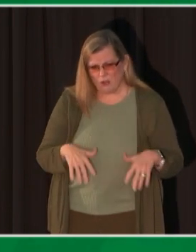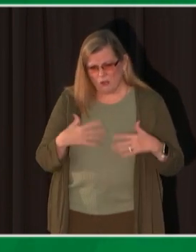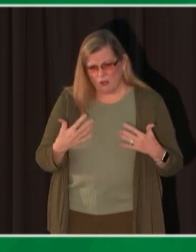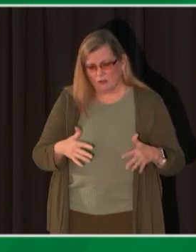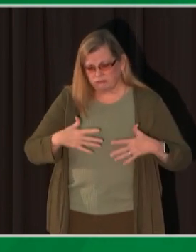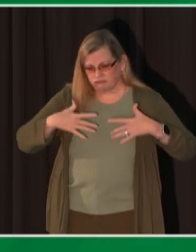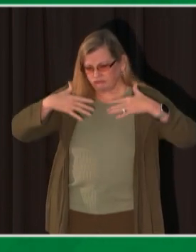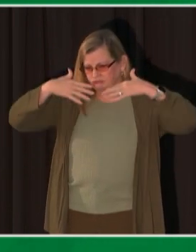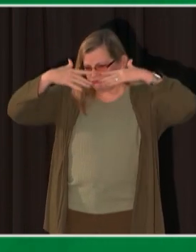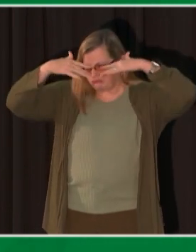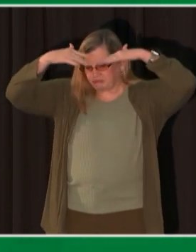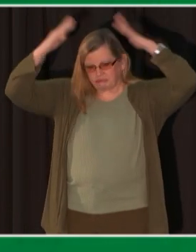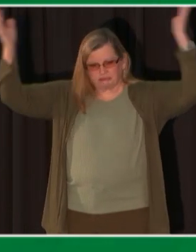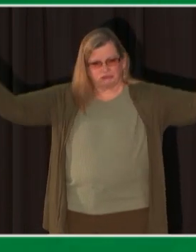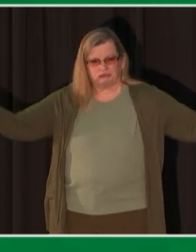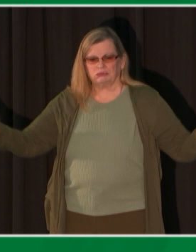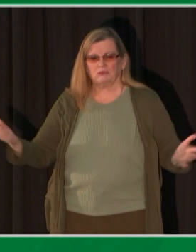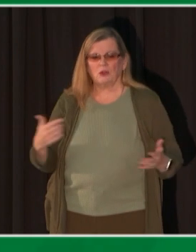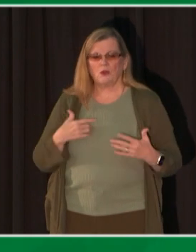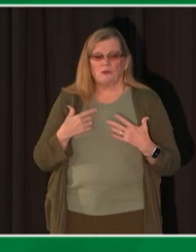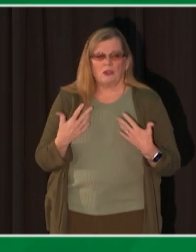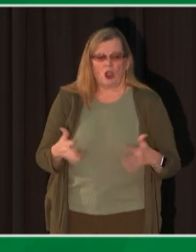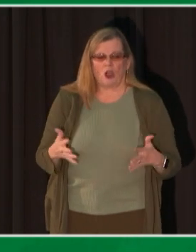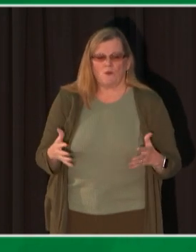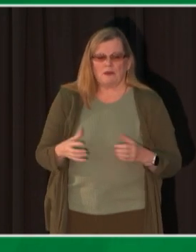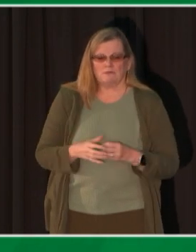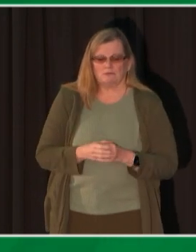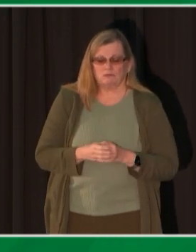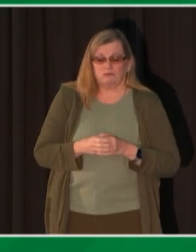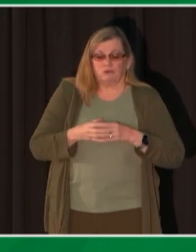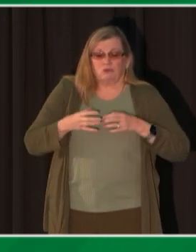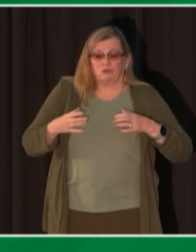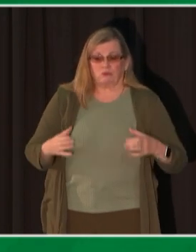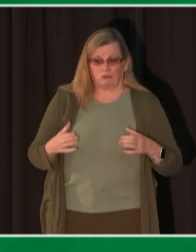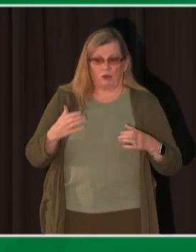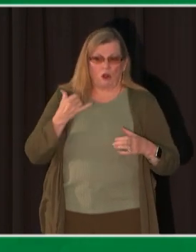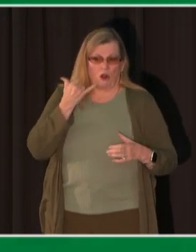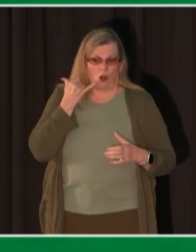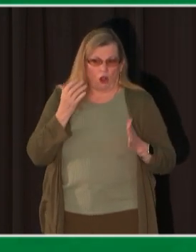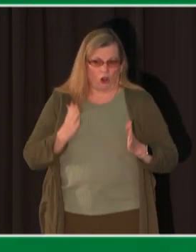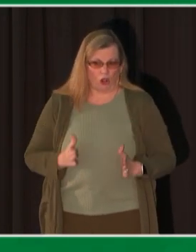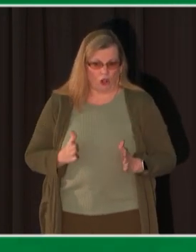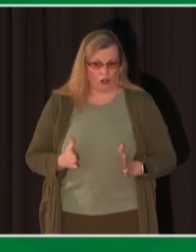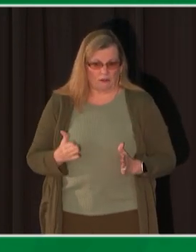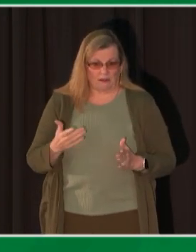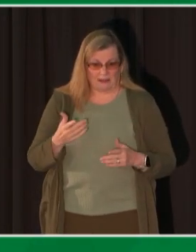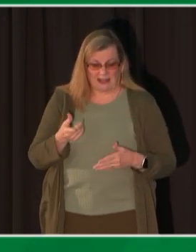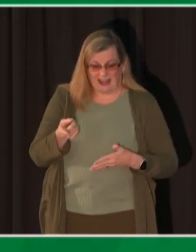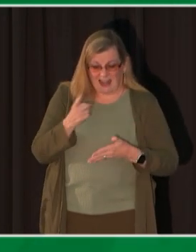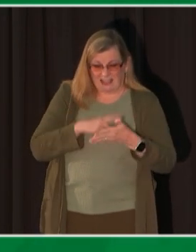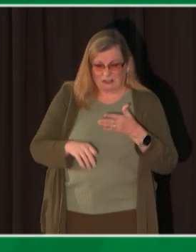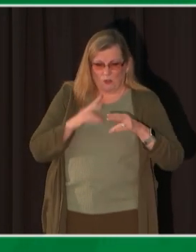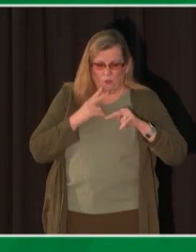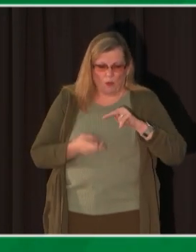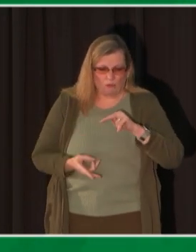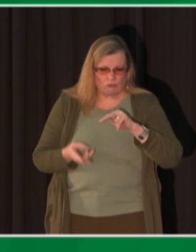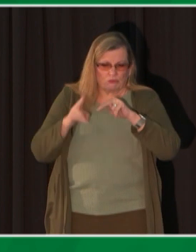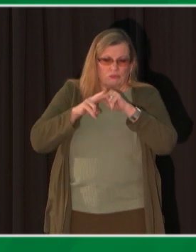our capacity for call taking. And you can see by next week, we hope to